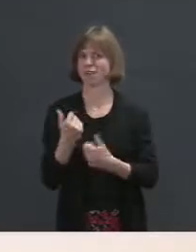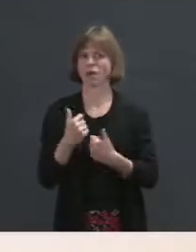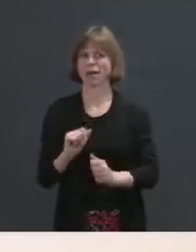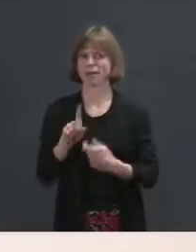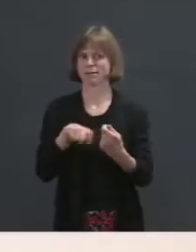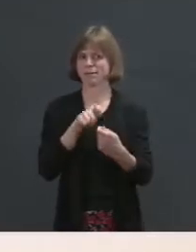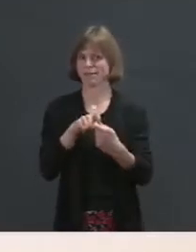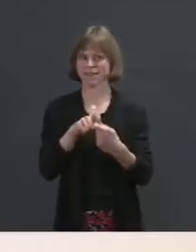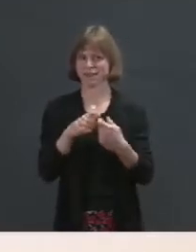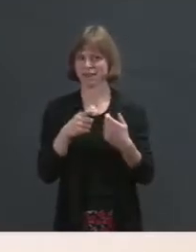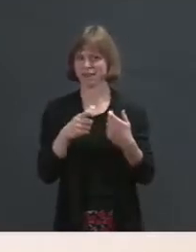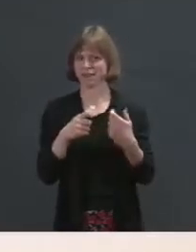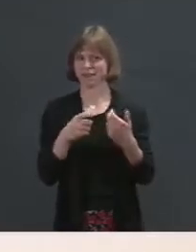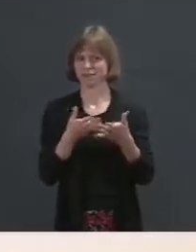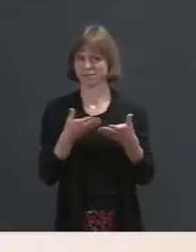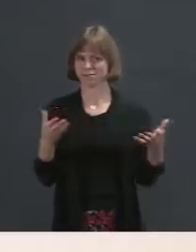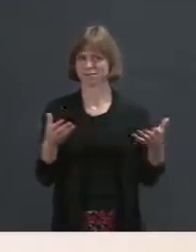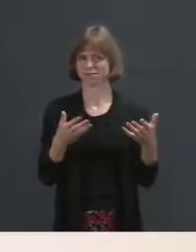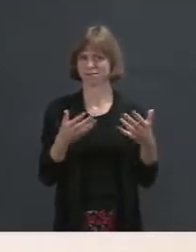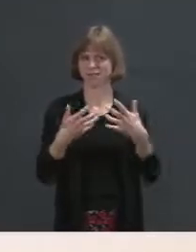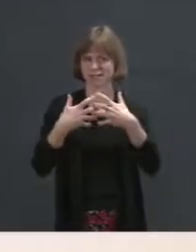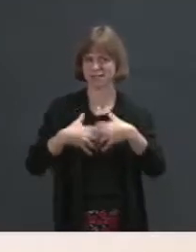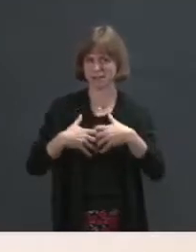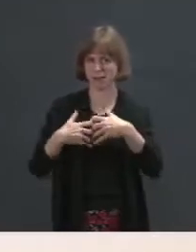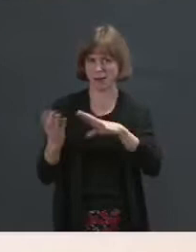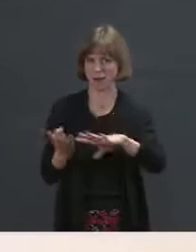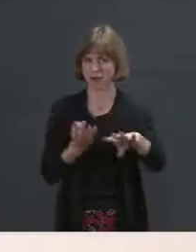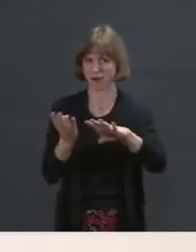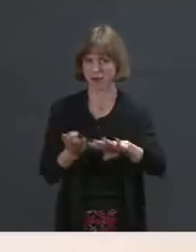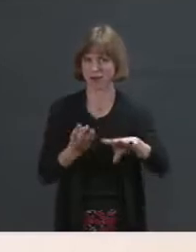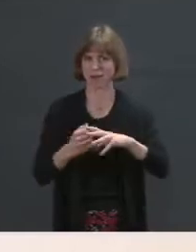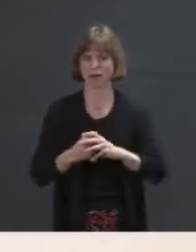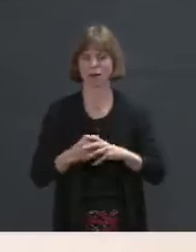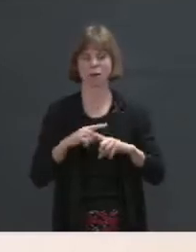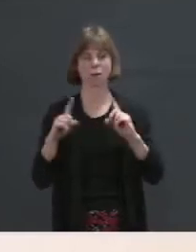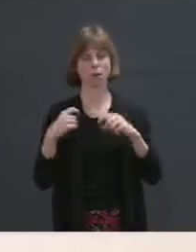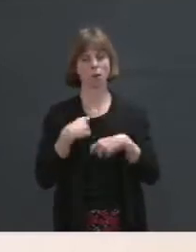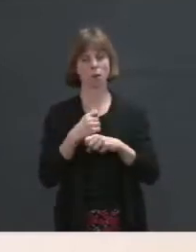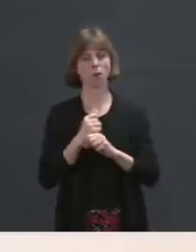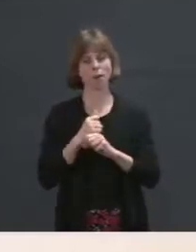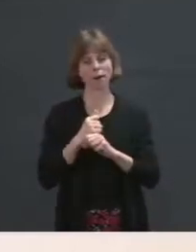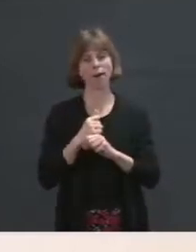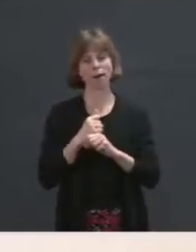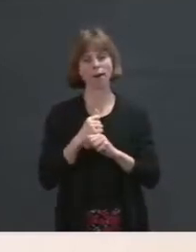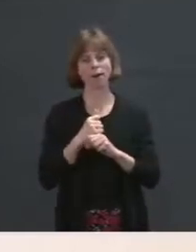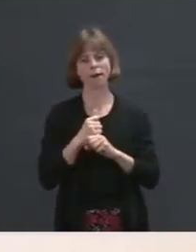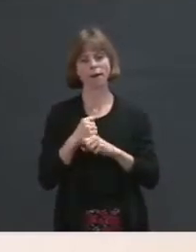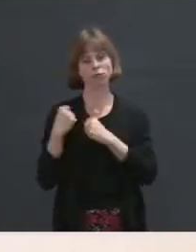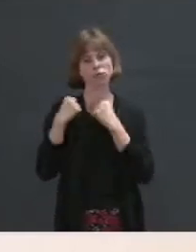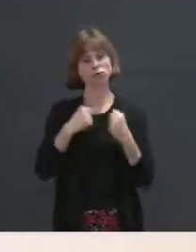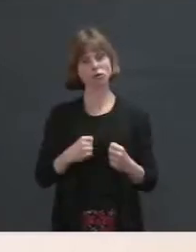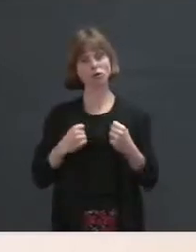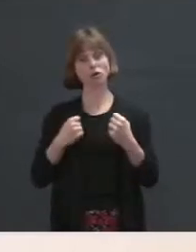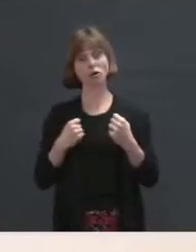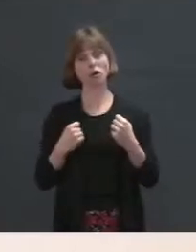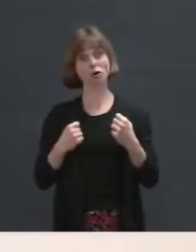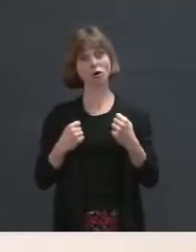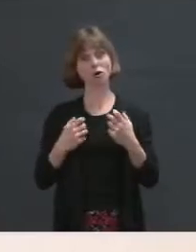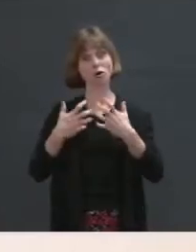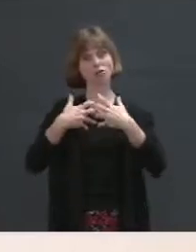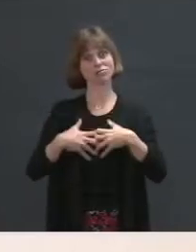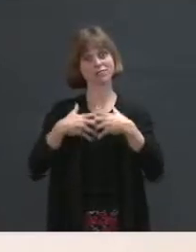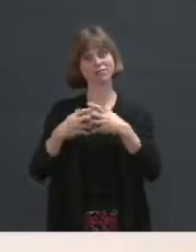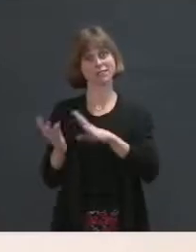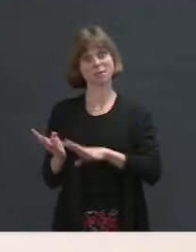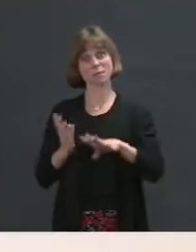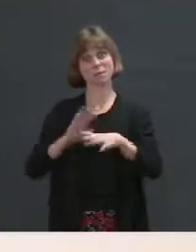at this point, but clearly, as we look at making resilient supply chains across the board, all tools are